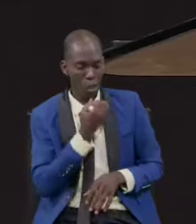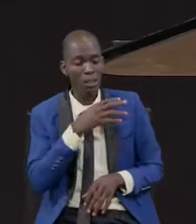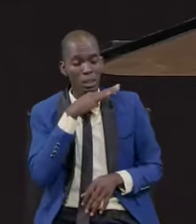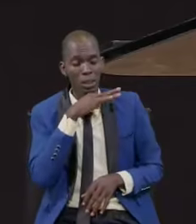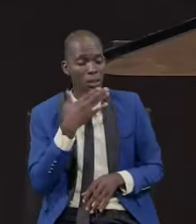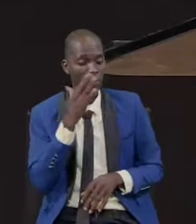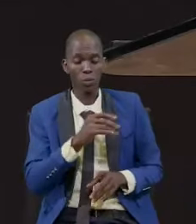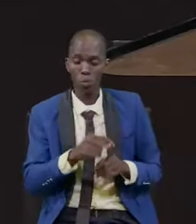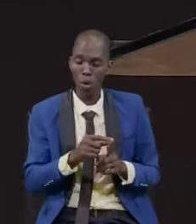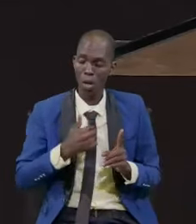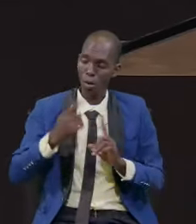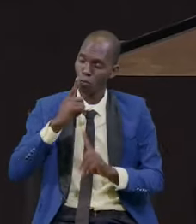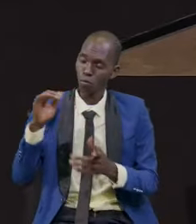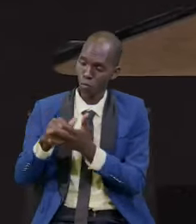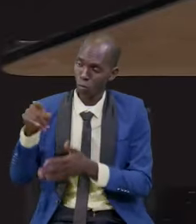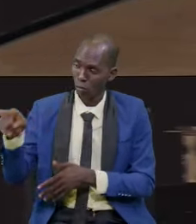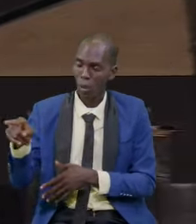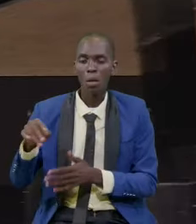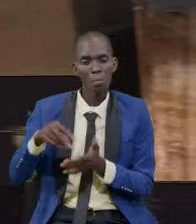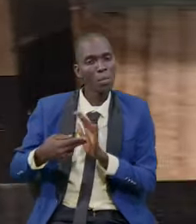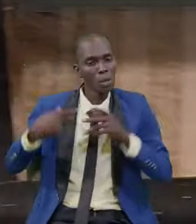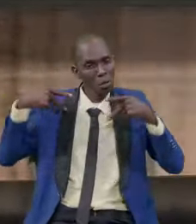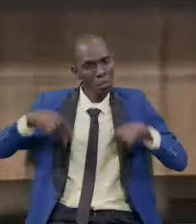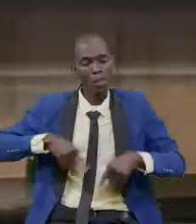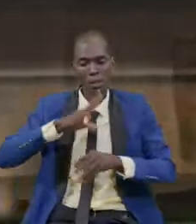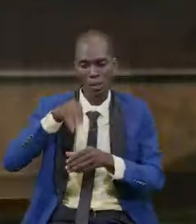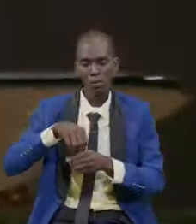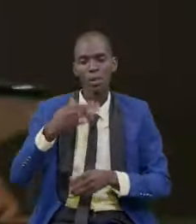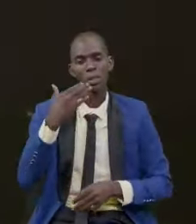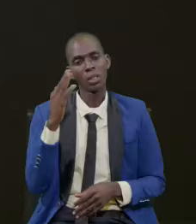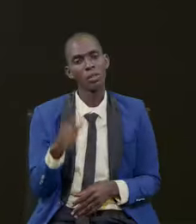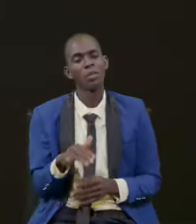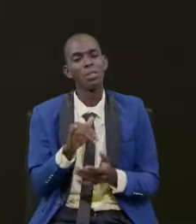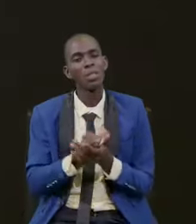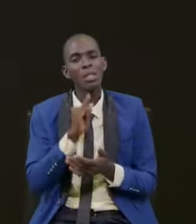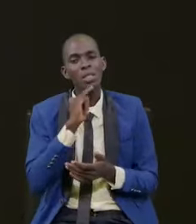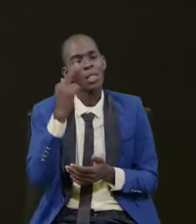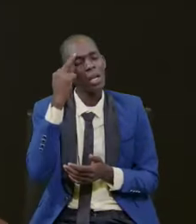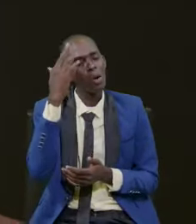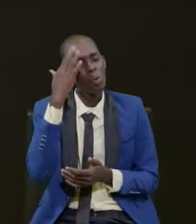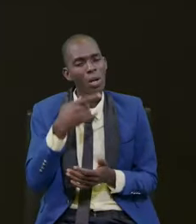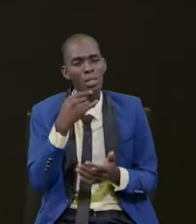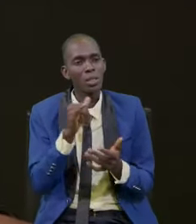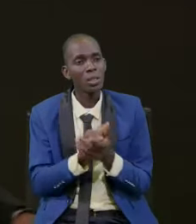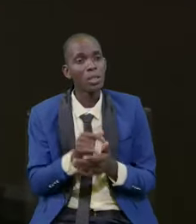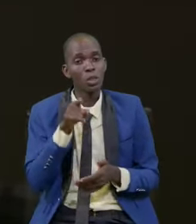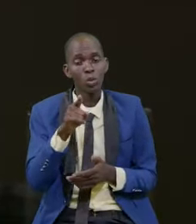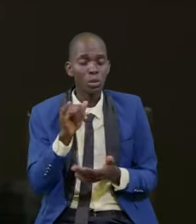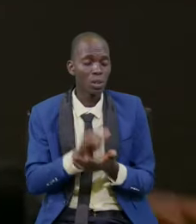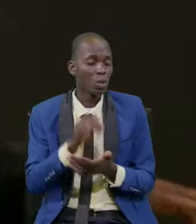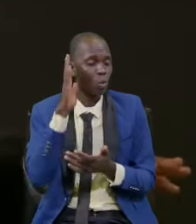to her, I become evil myself. That's the reason why it says, he that will love